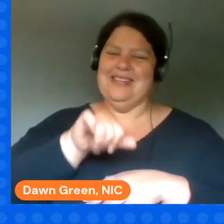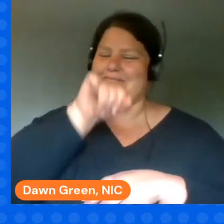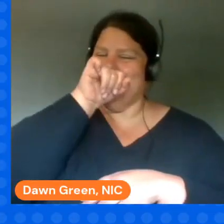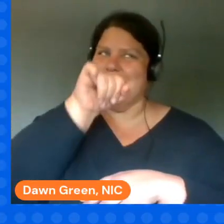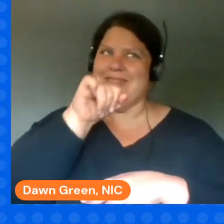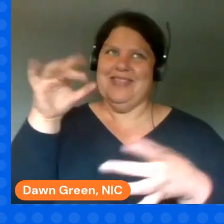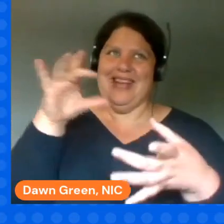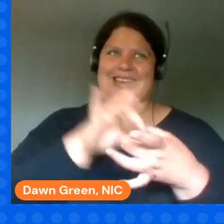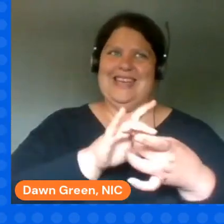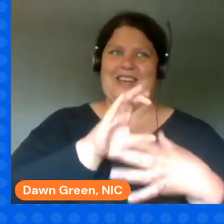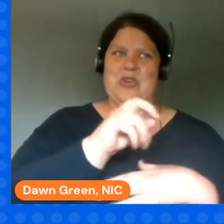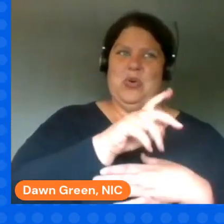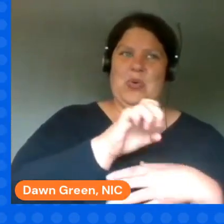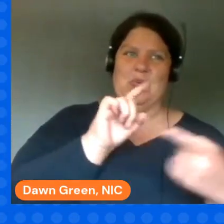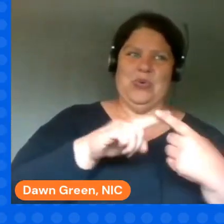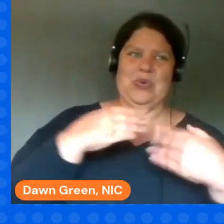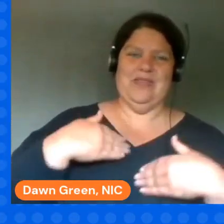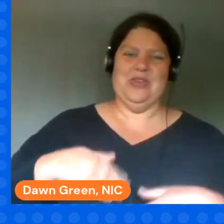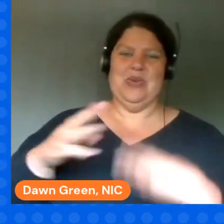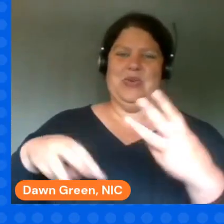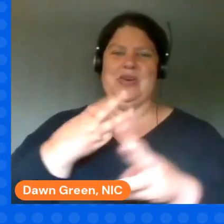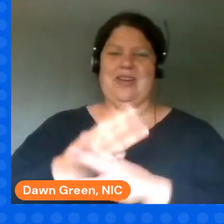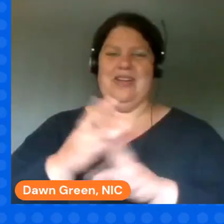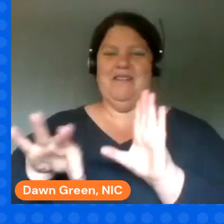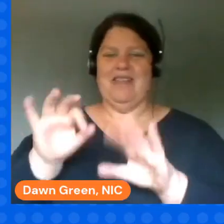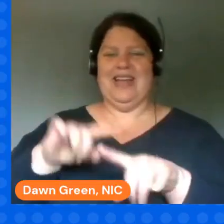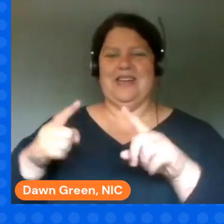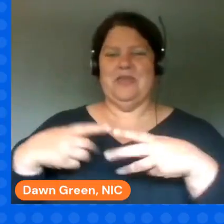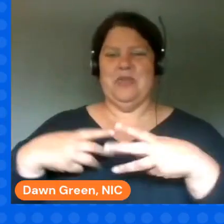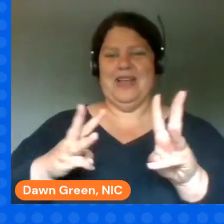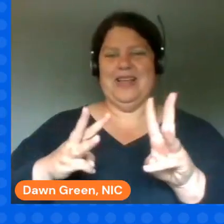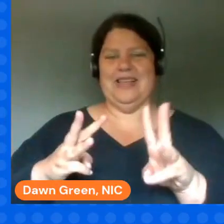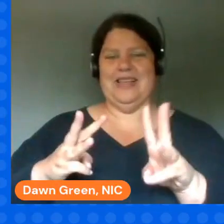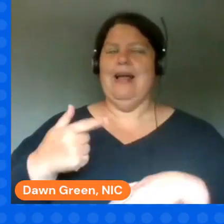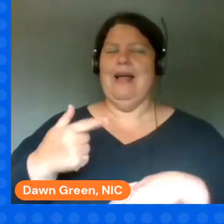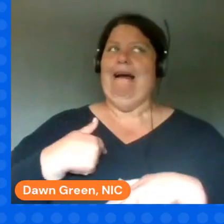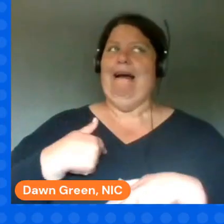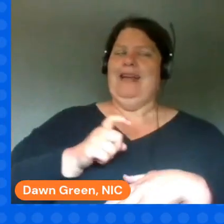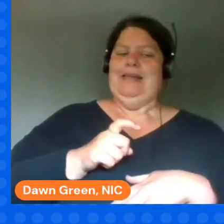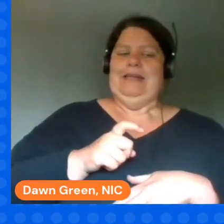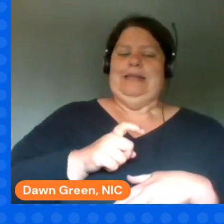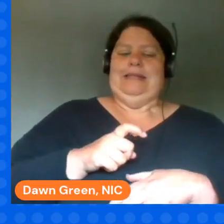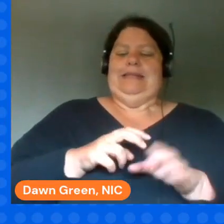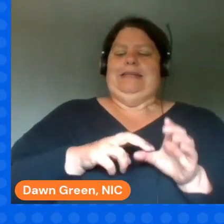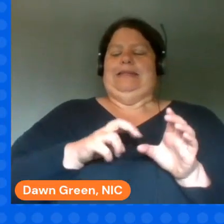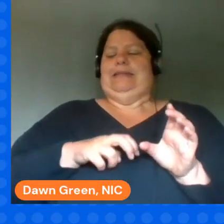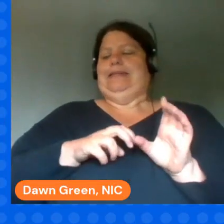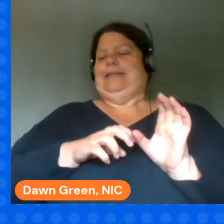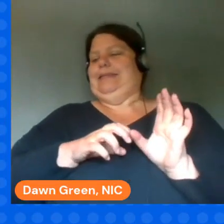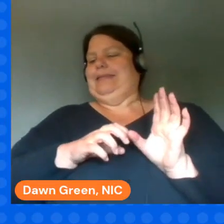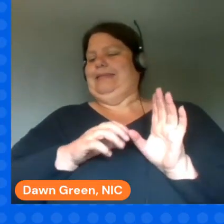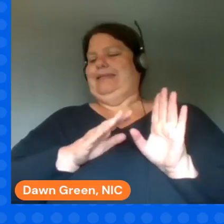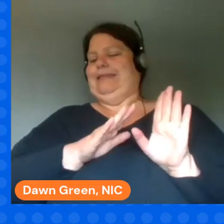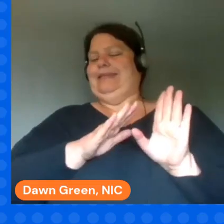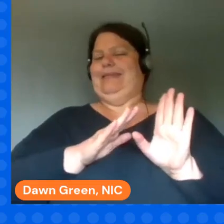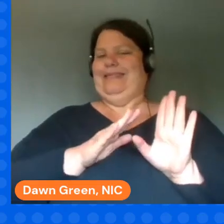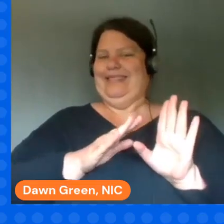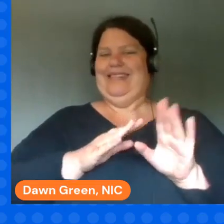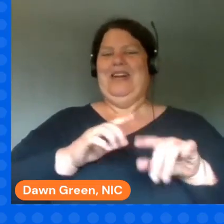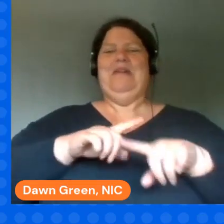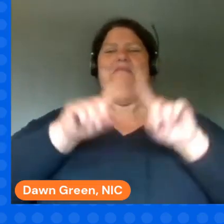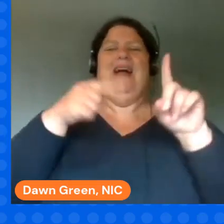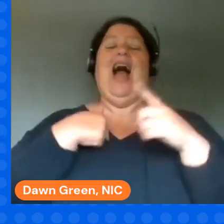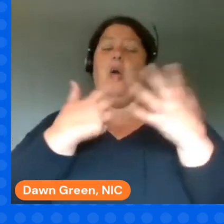finding different ways to do so. So it's taken some restraint on my part to not just start with extensions first, but not for lack of wanting this, but